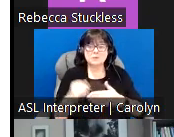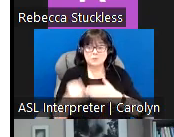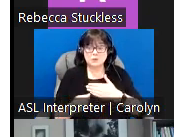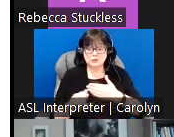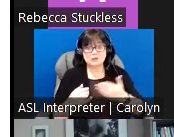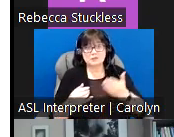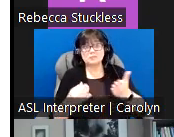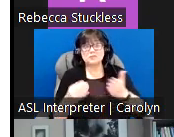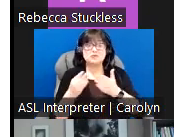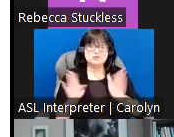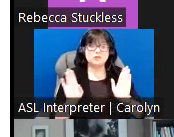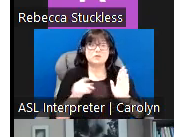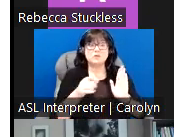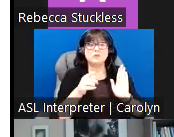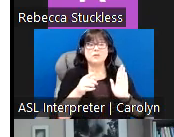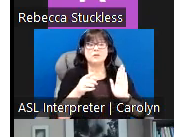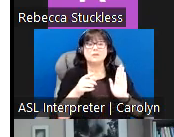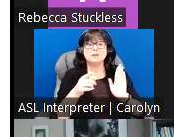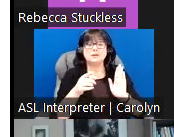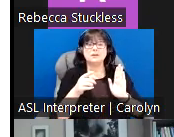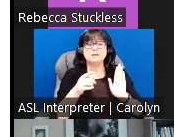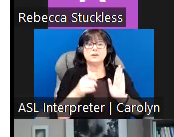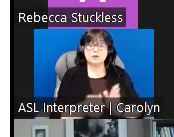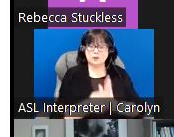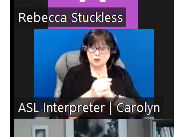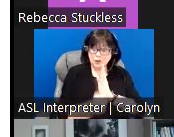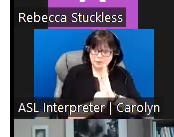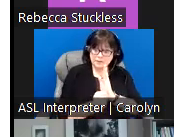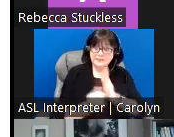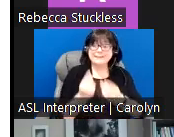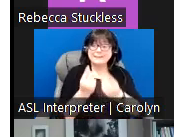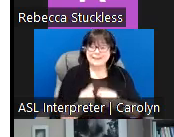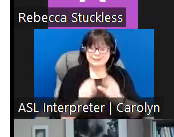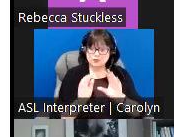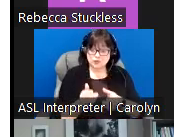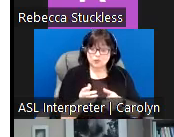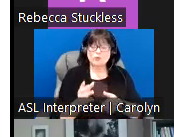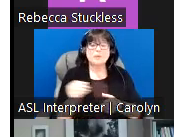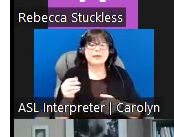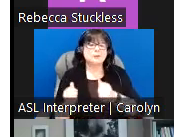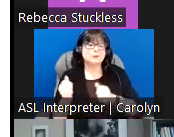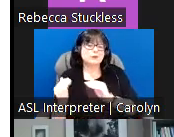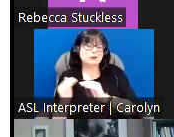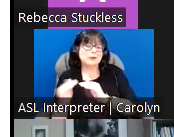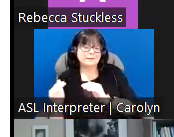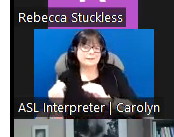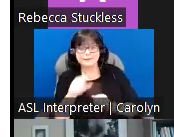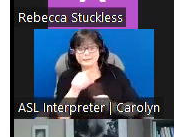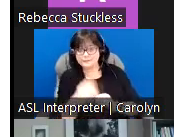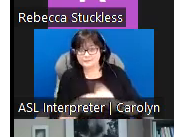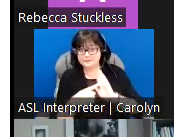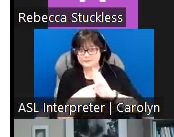They give us a competency task group and level, and they give us very, kind of a very broad overview of